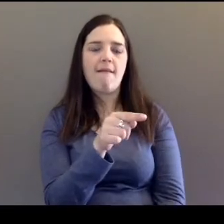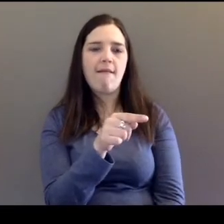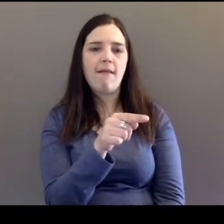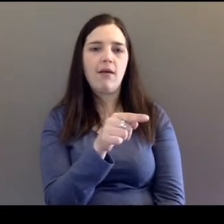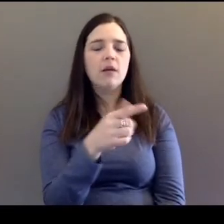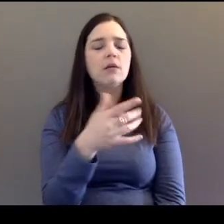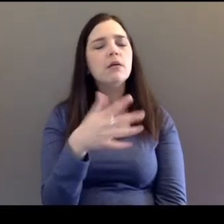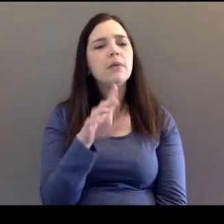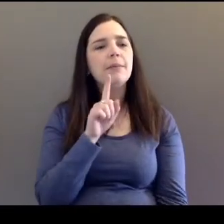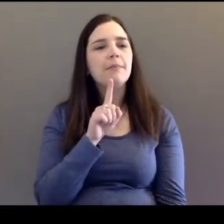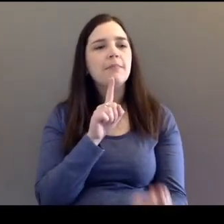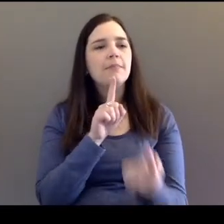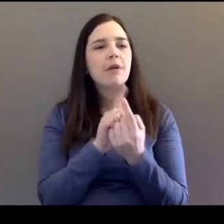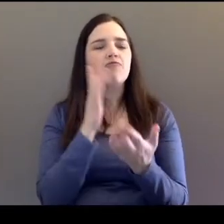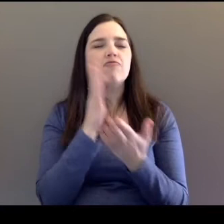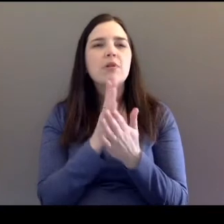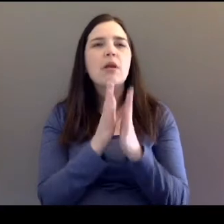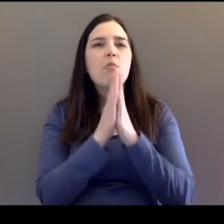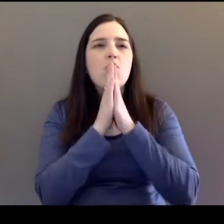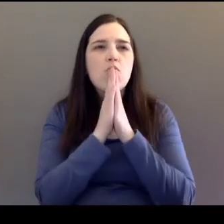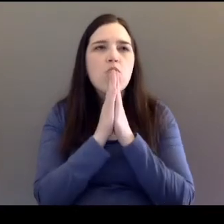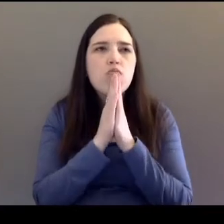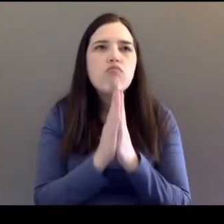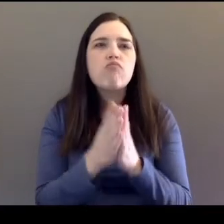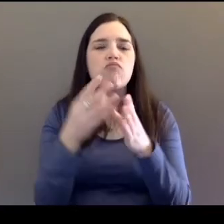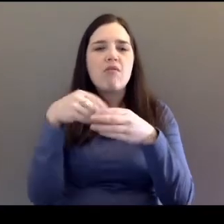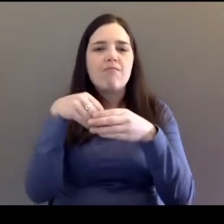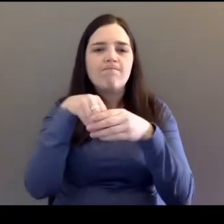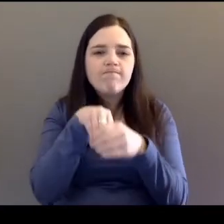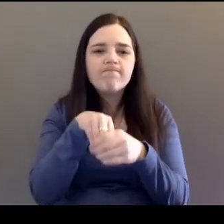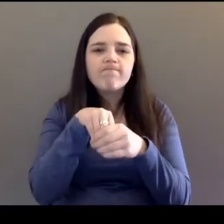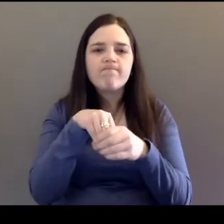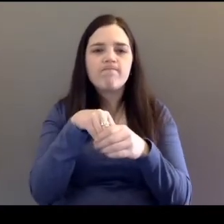Have you ever met a truly prayerful person?